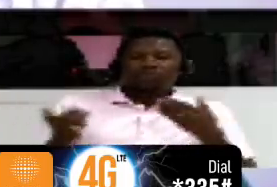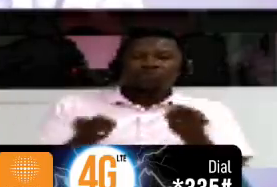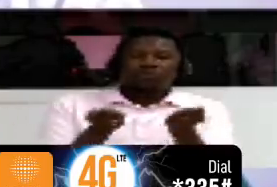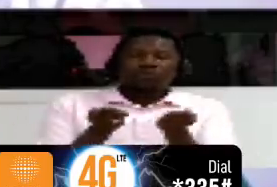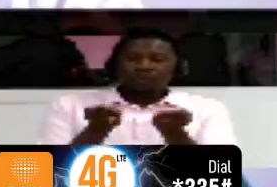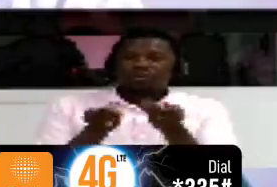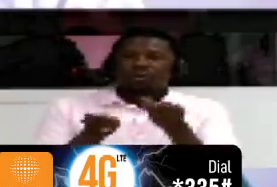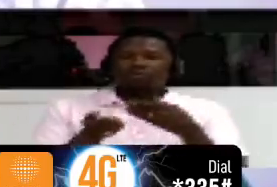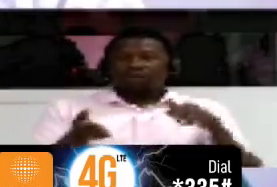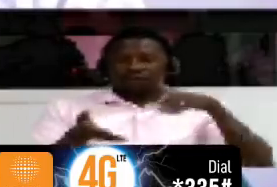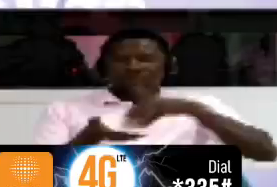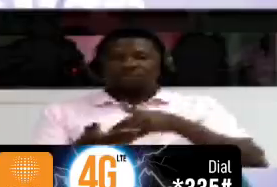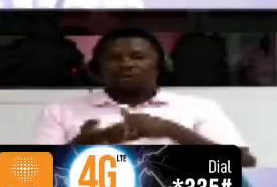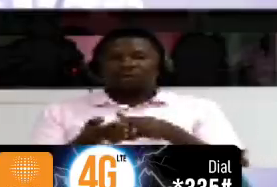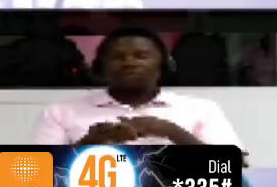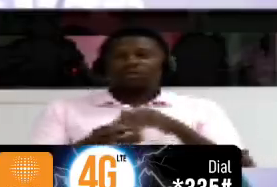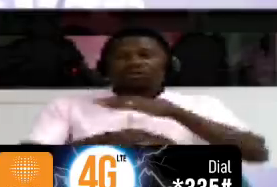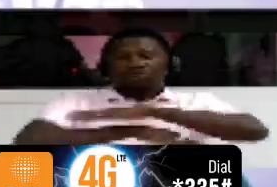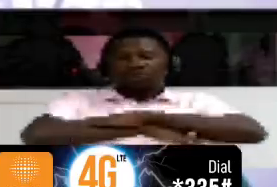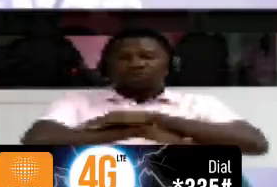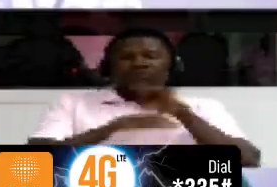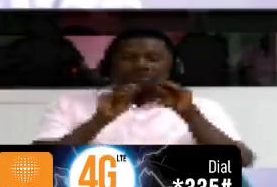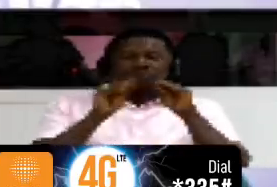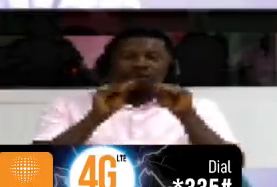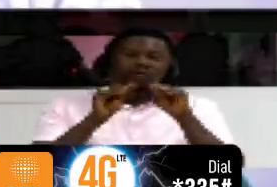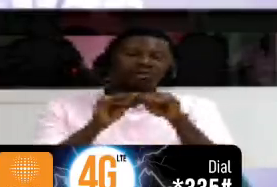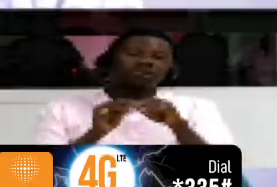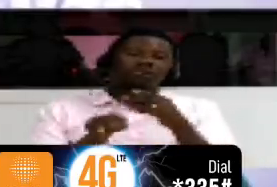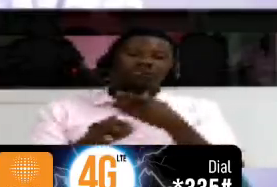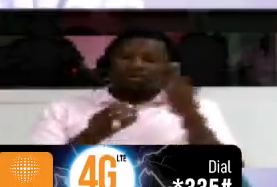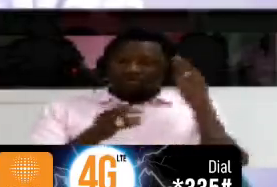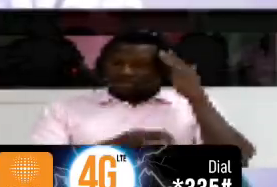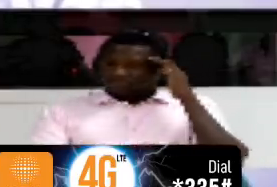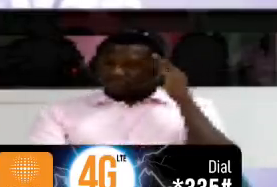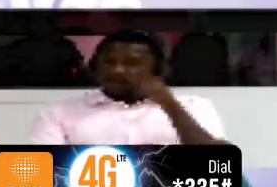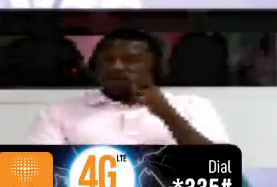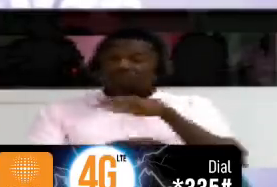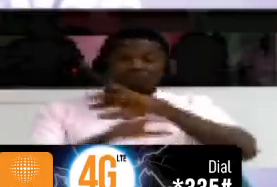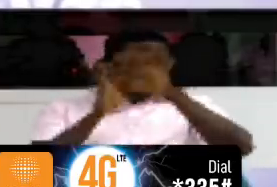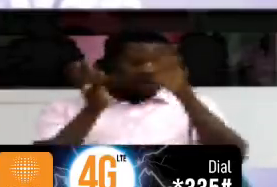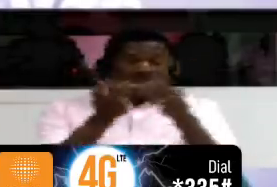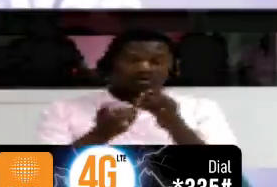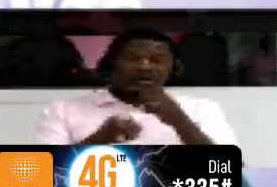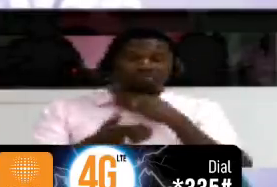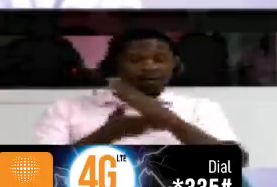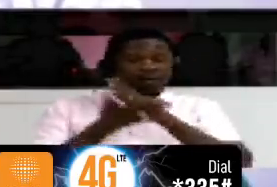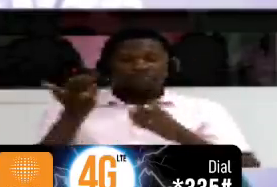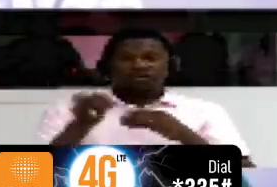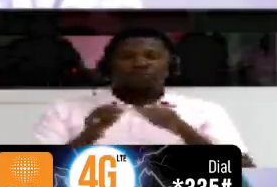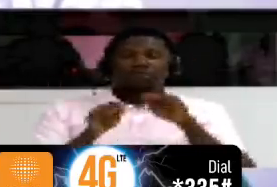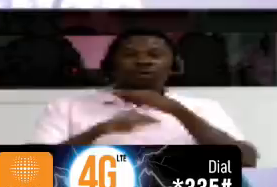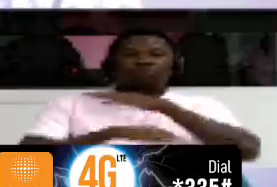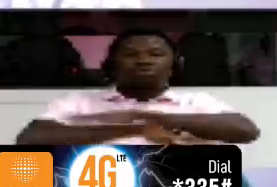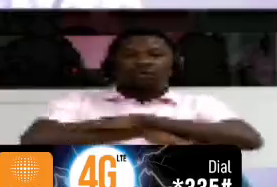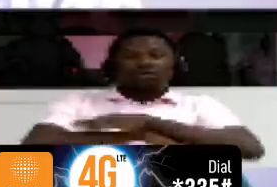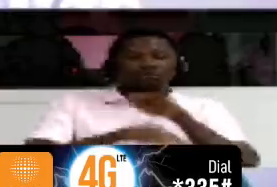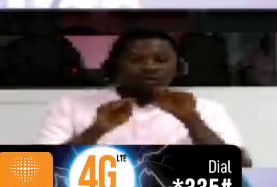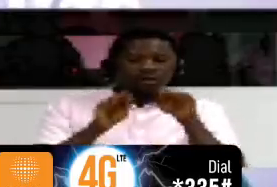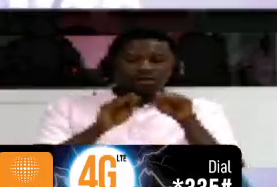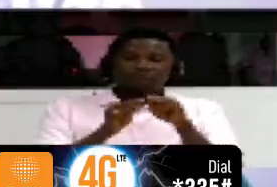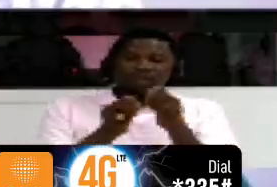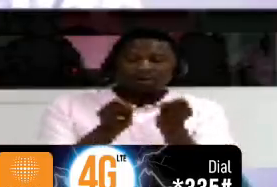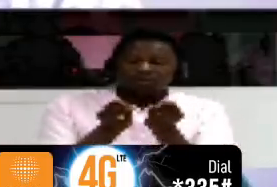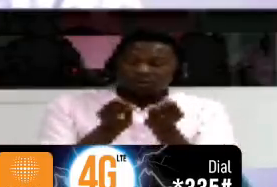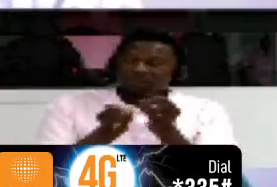School of Education. And so you realize that most of the school students are part of the School of Education, and it has the largest